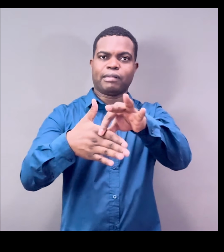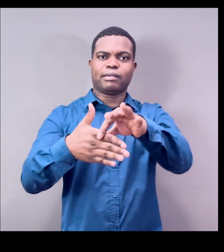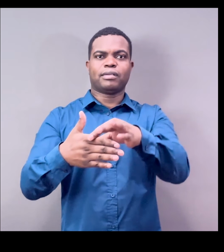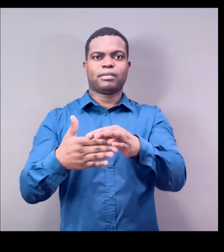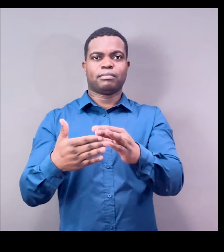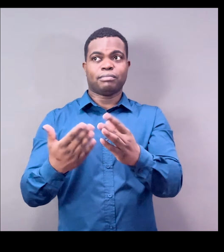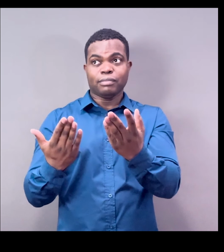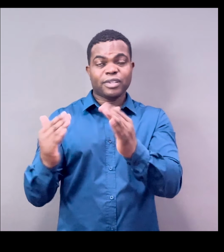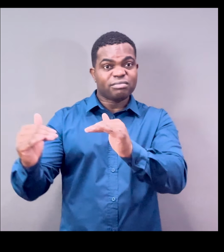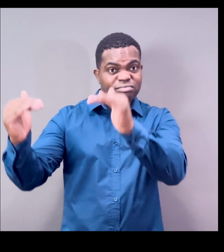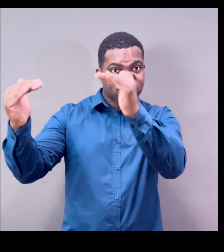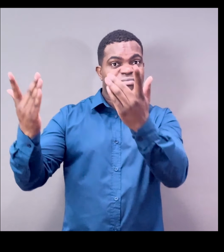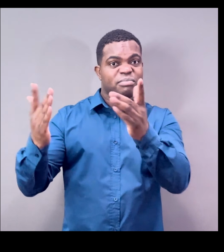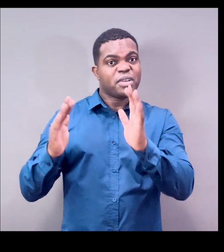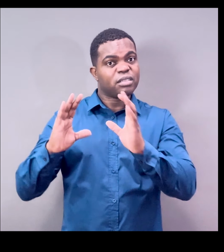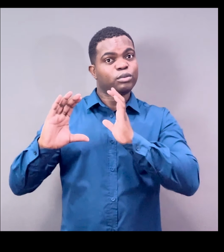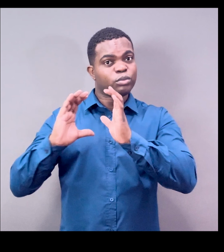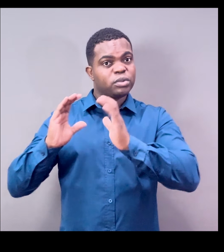under this